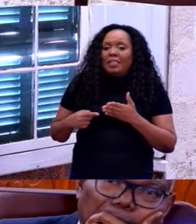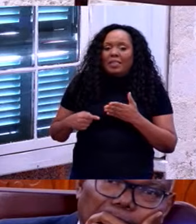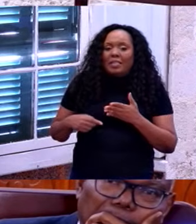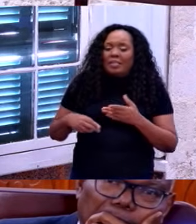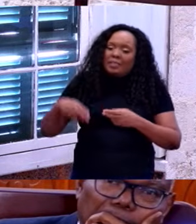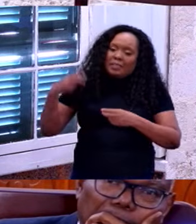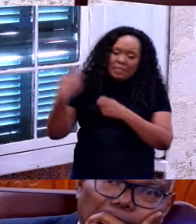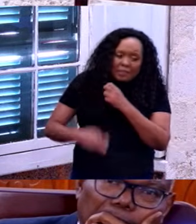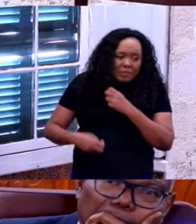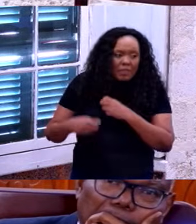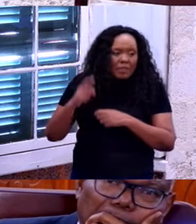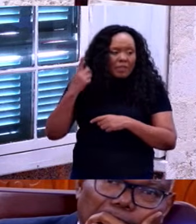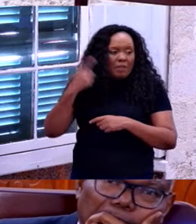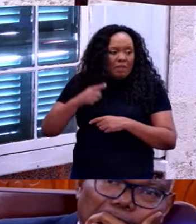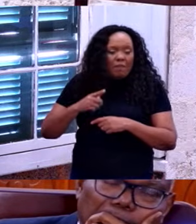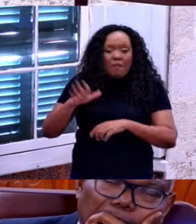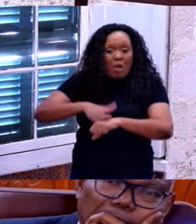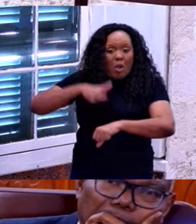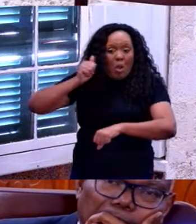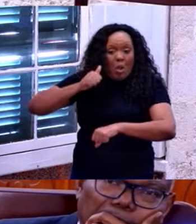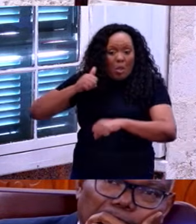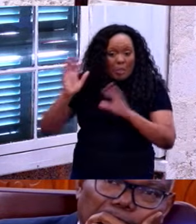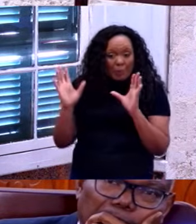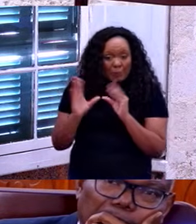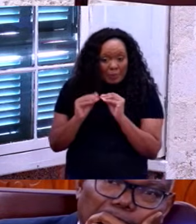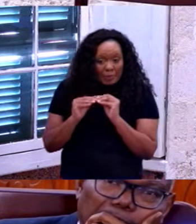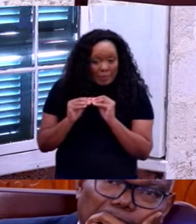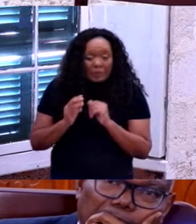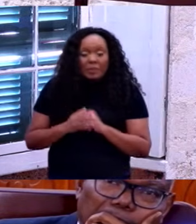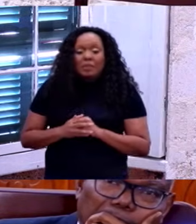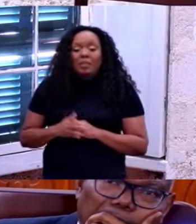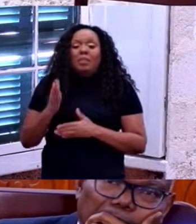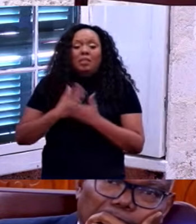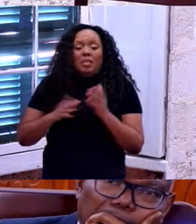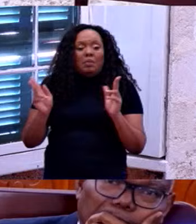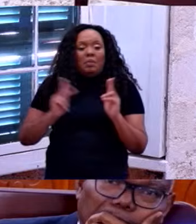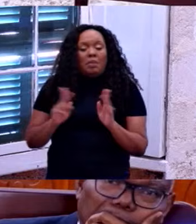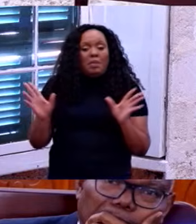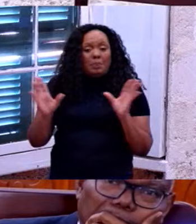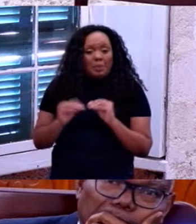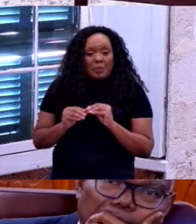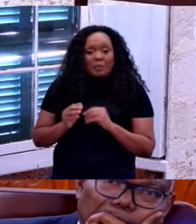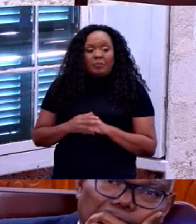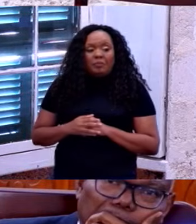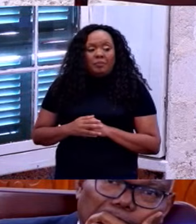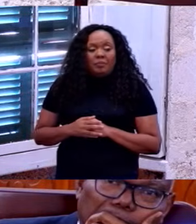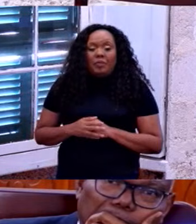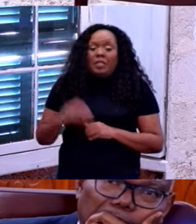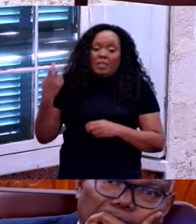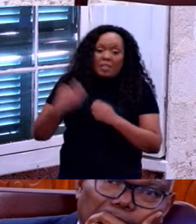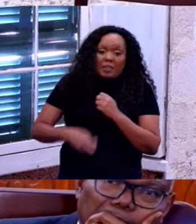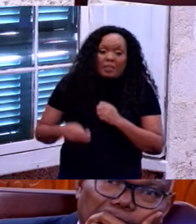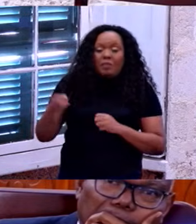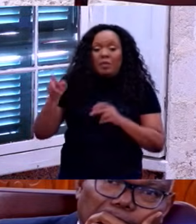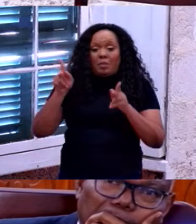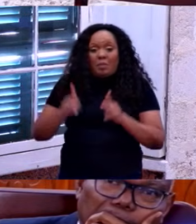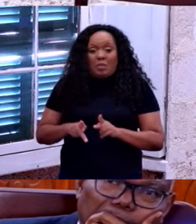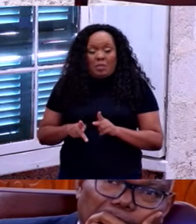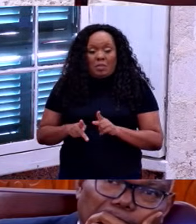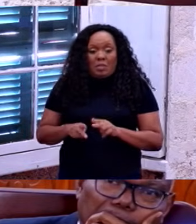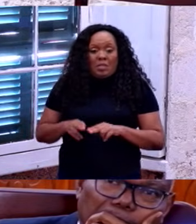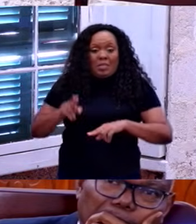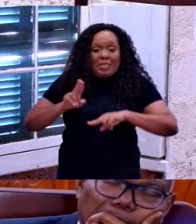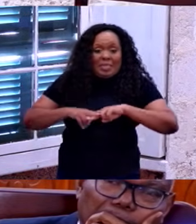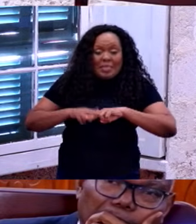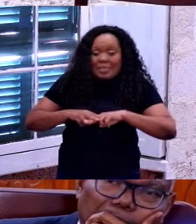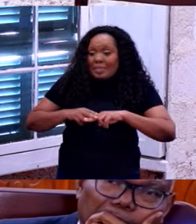in having certain bodies meet, in getting somebody to sit in the chair, who is to go on holiday,